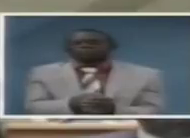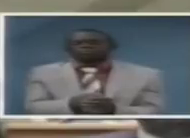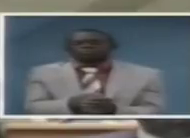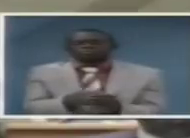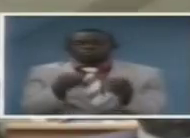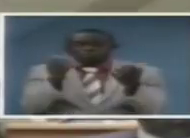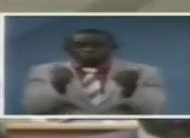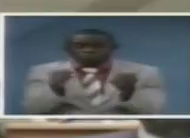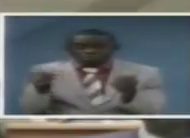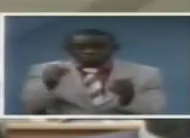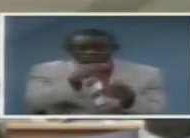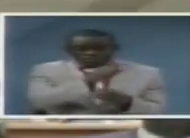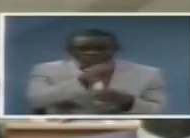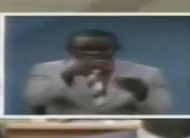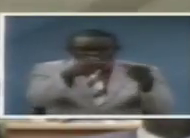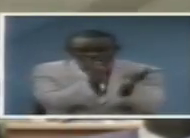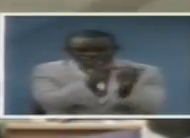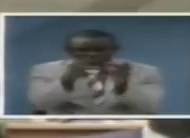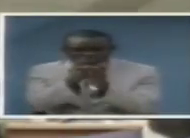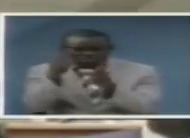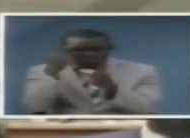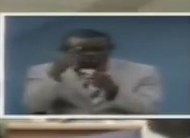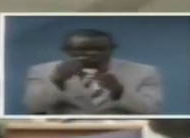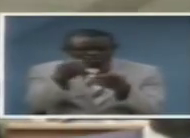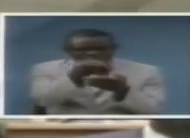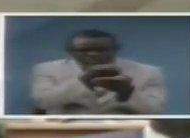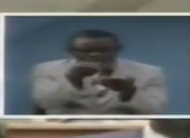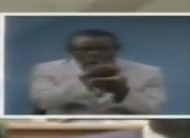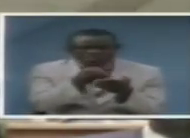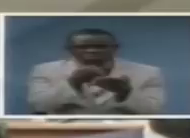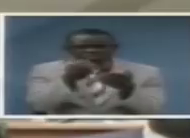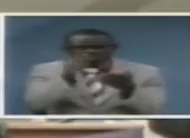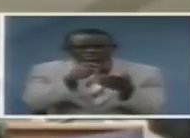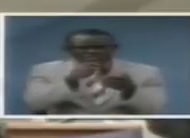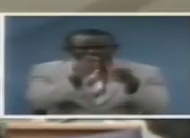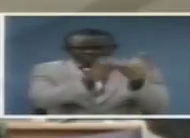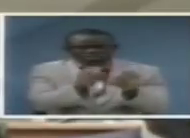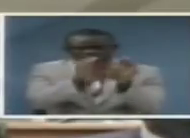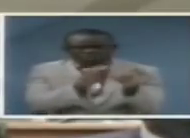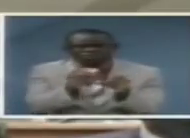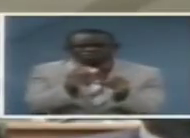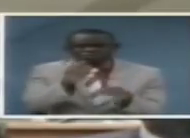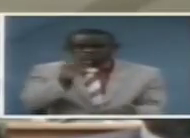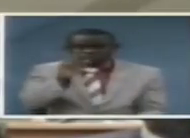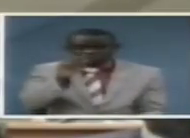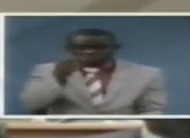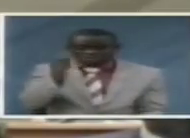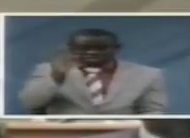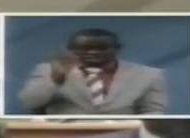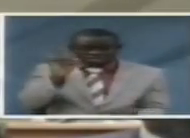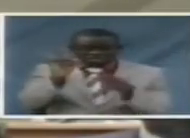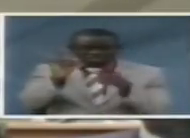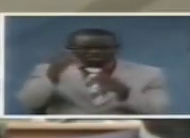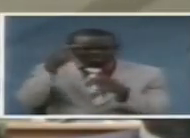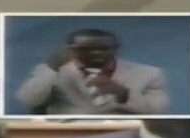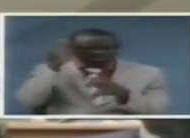operations of the existing zones and parks, government will in 2018 review their performance so as